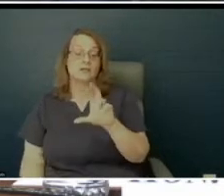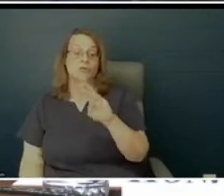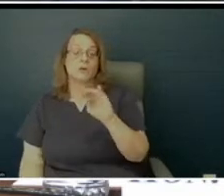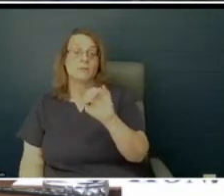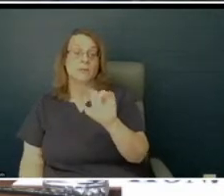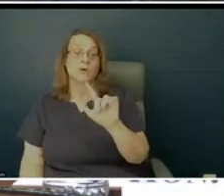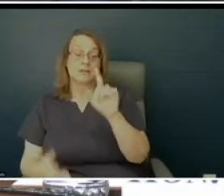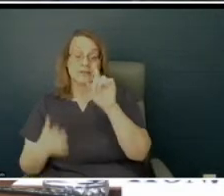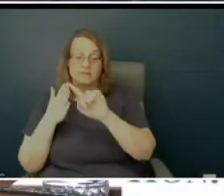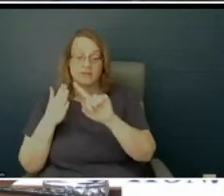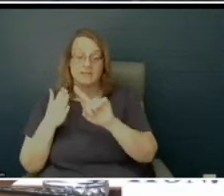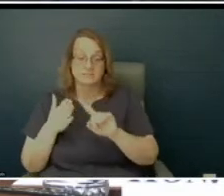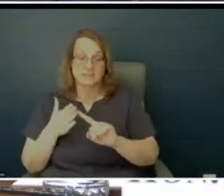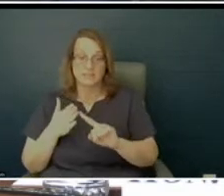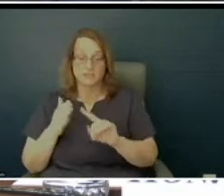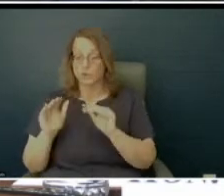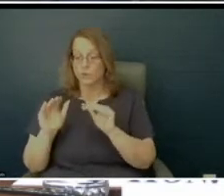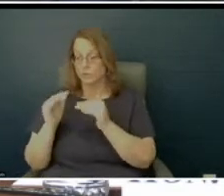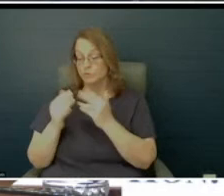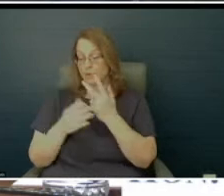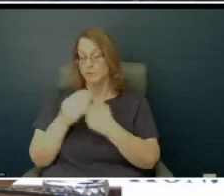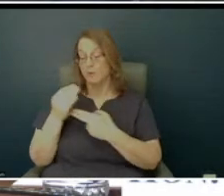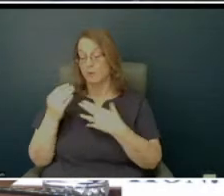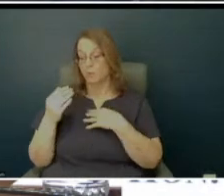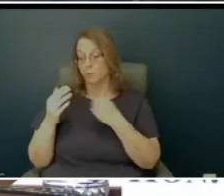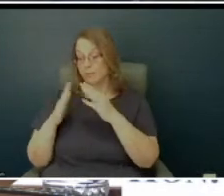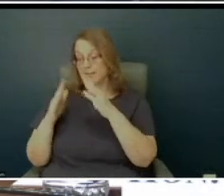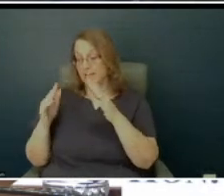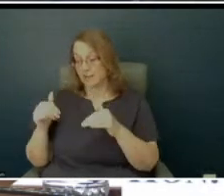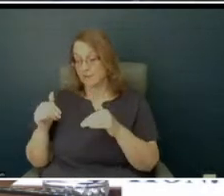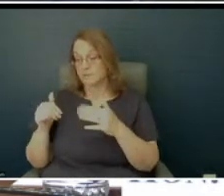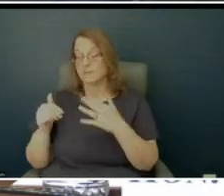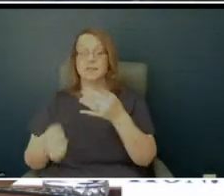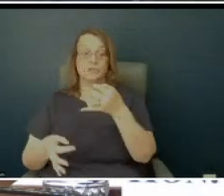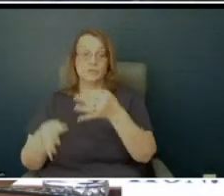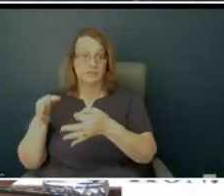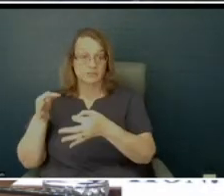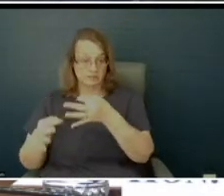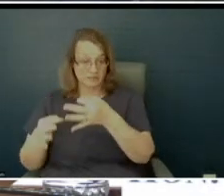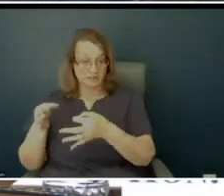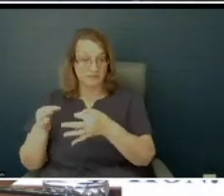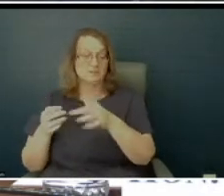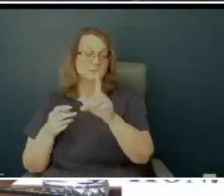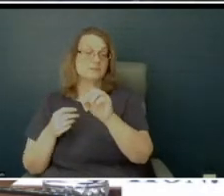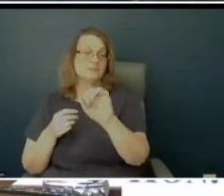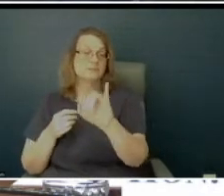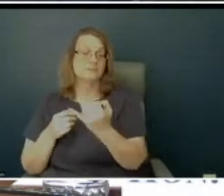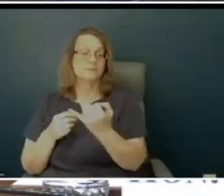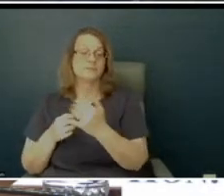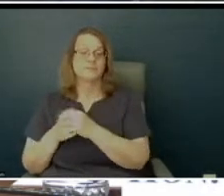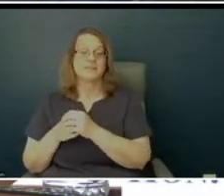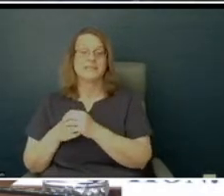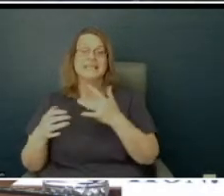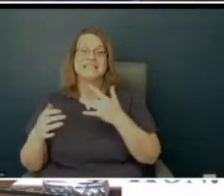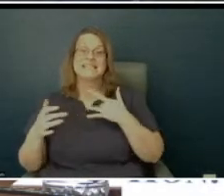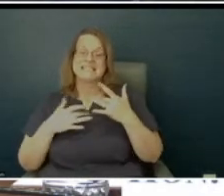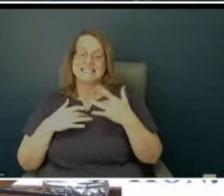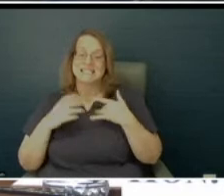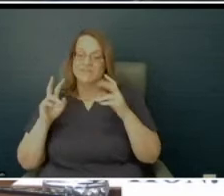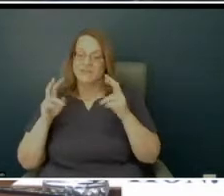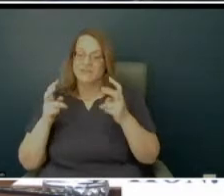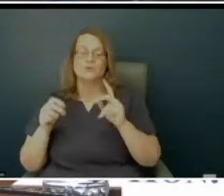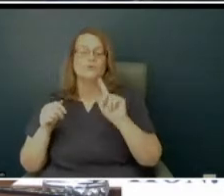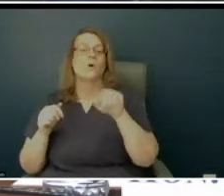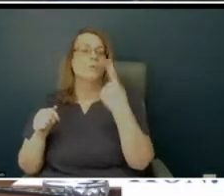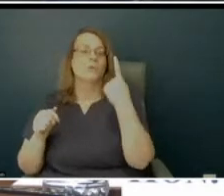at both the White House end and the Justice Department end those more sensitive issues to the highest ranks. So for